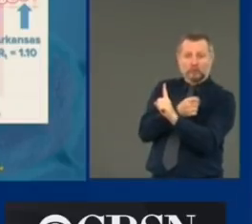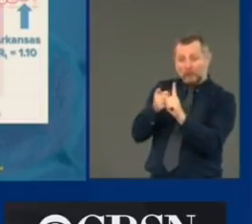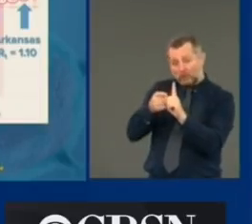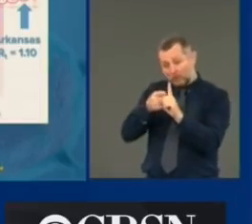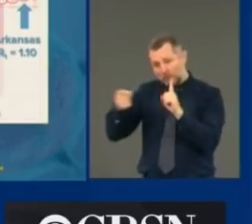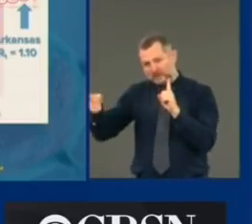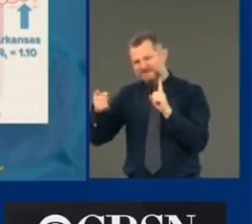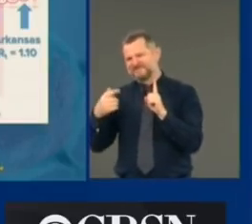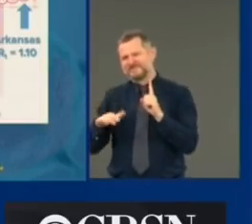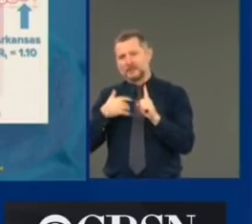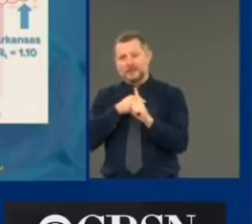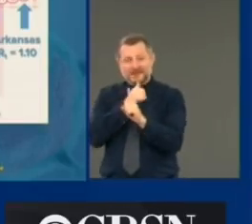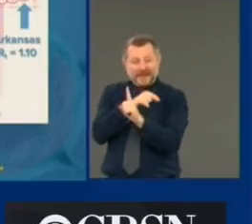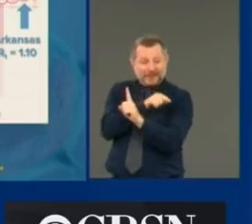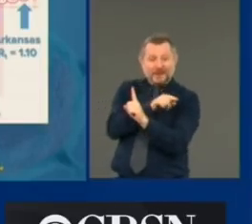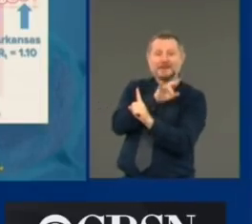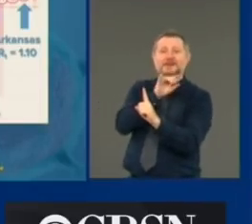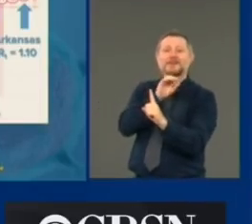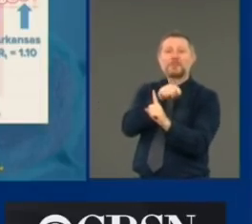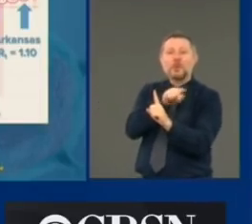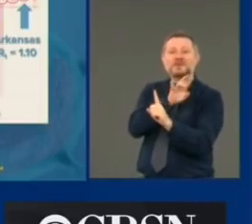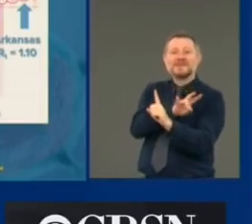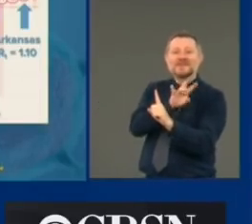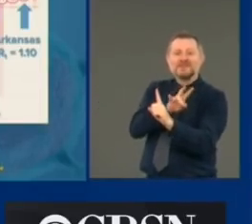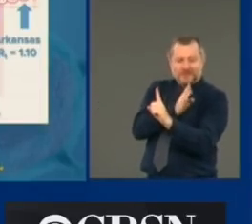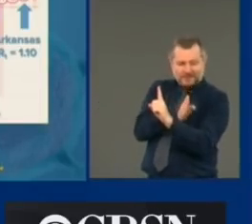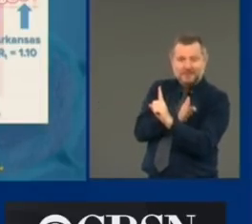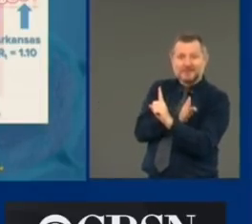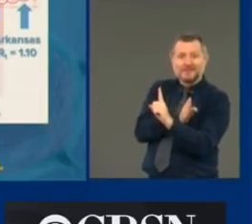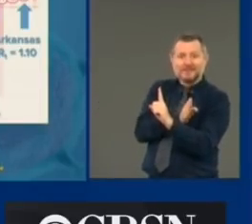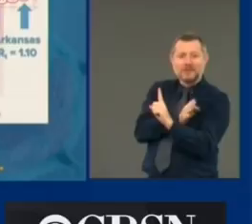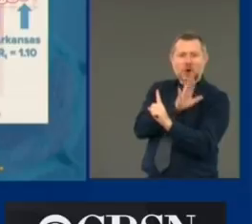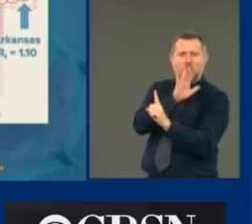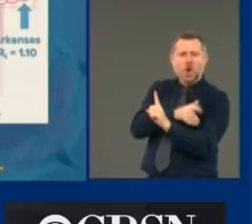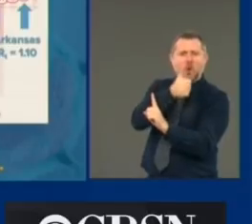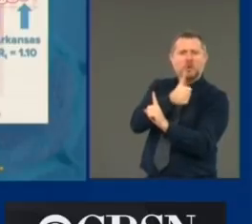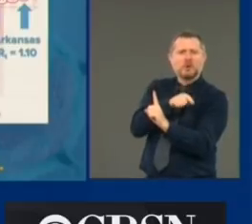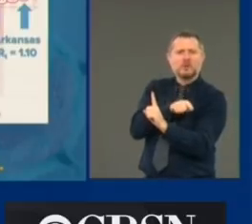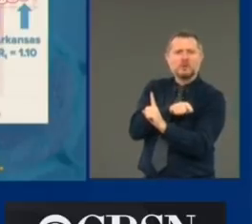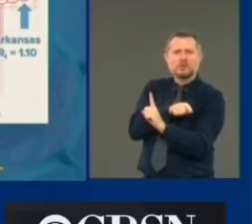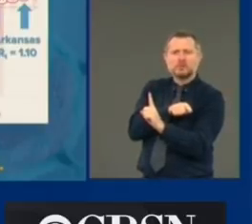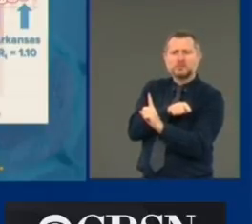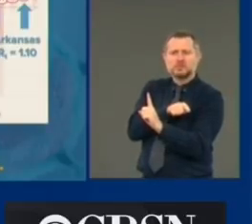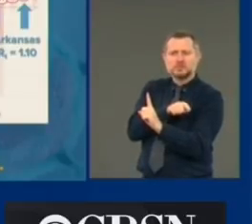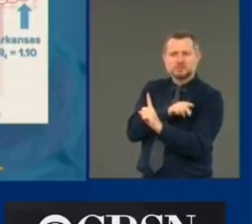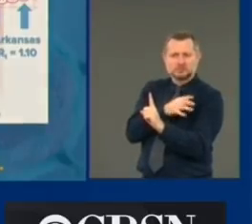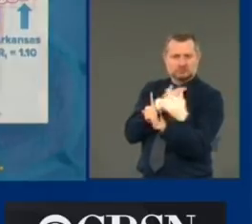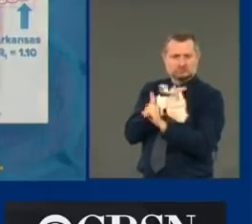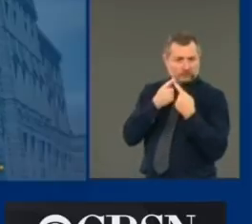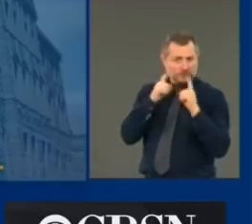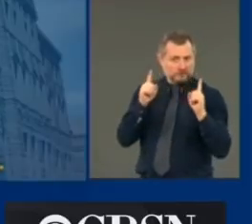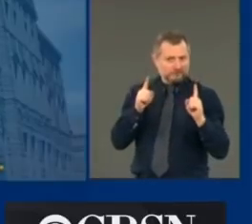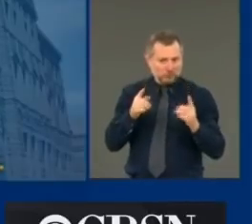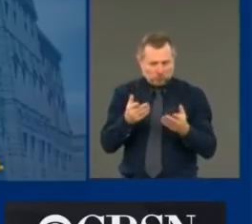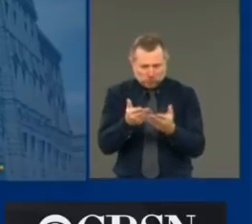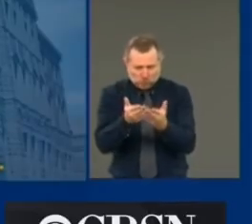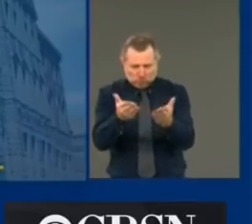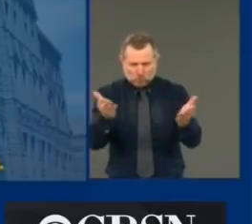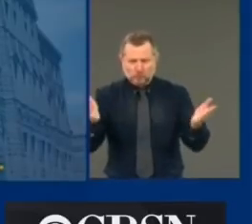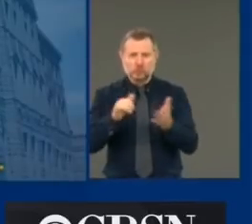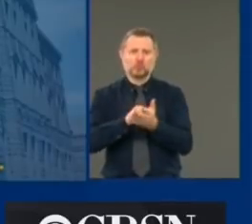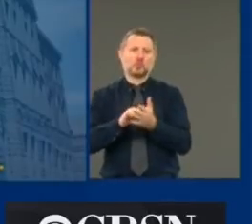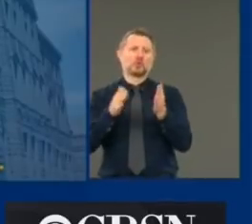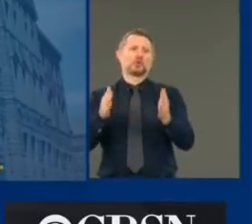0.77, lowest rate of transmission in the United States. And that's all a function of what New York, nothing